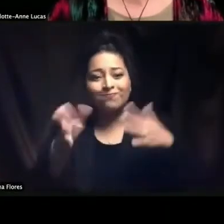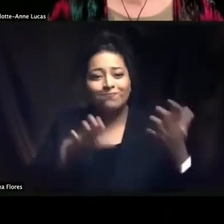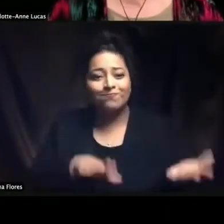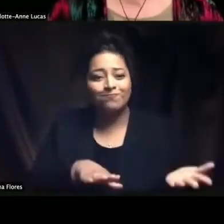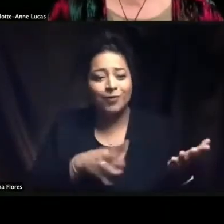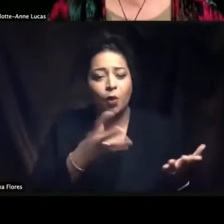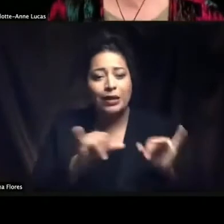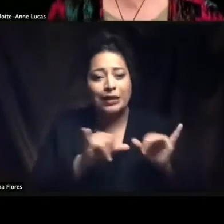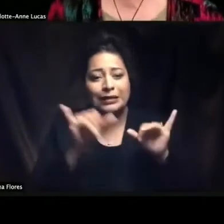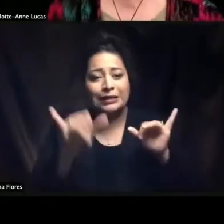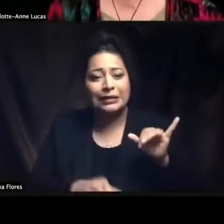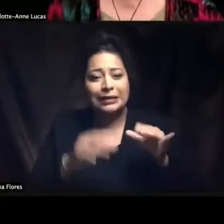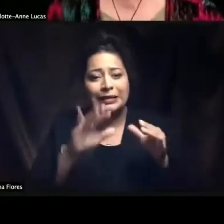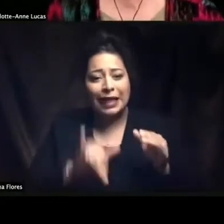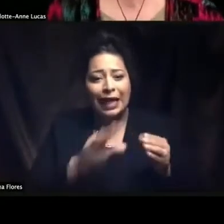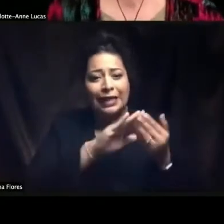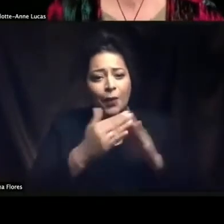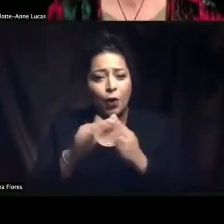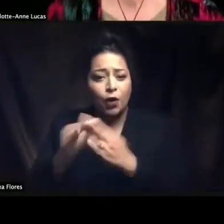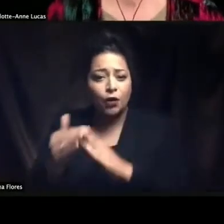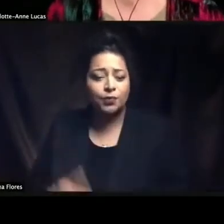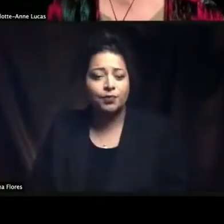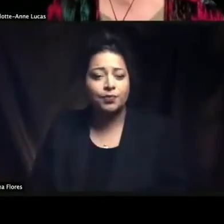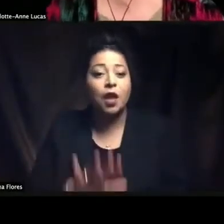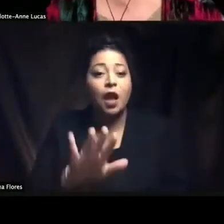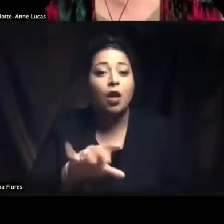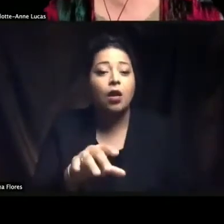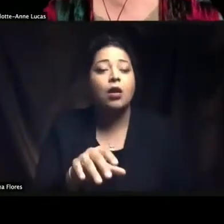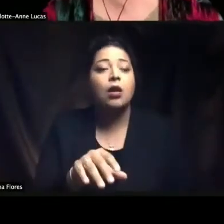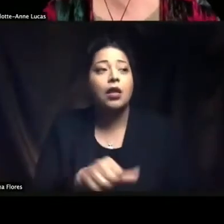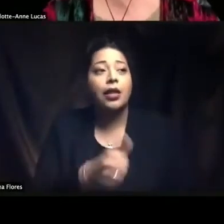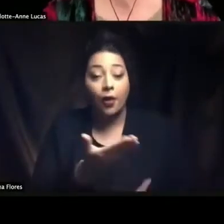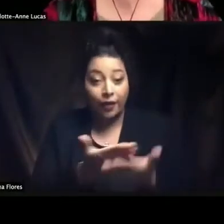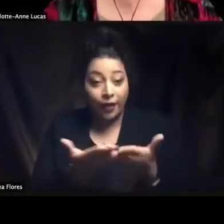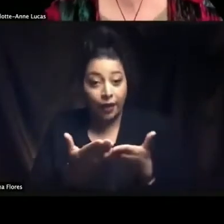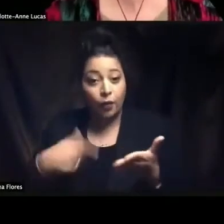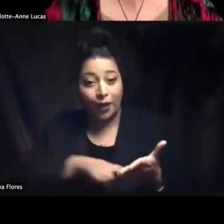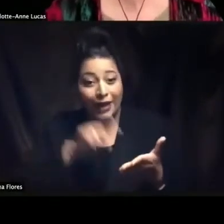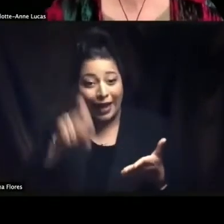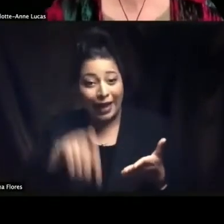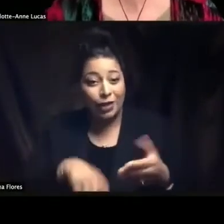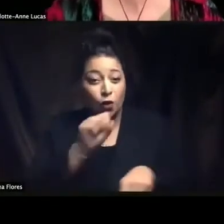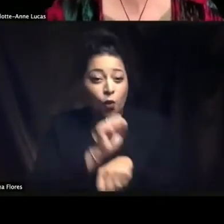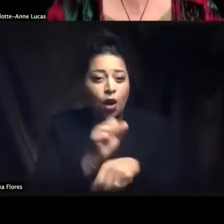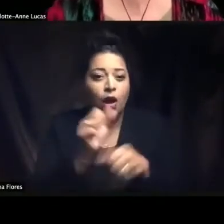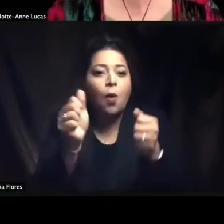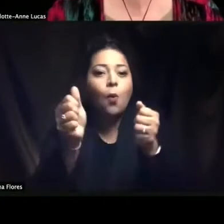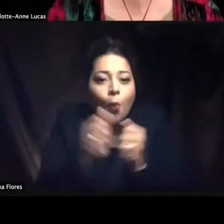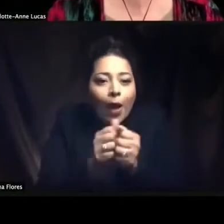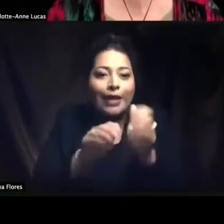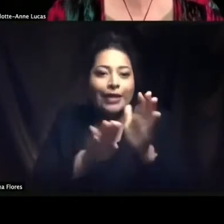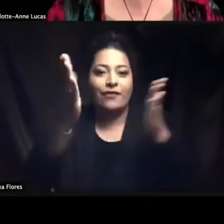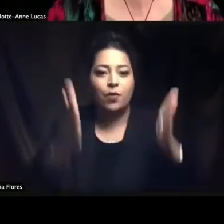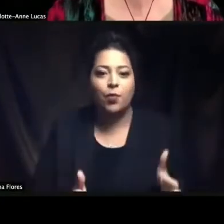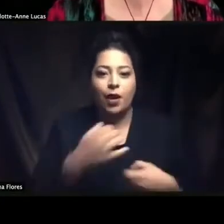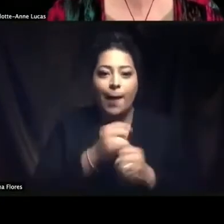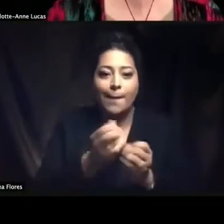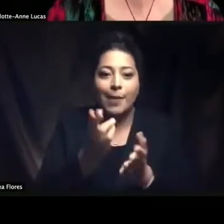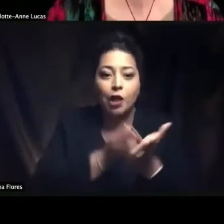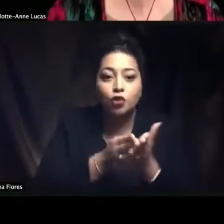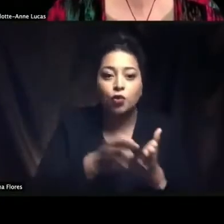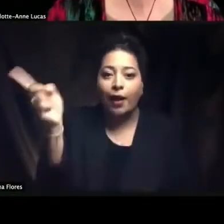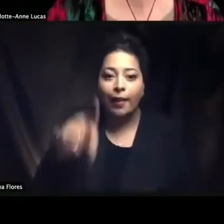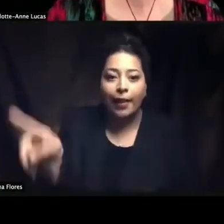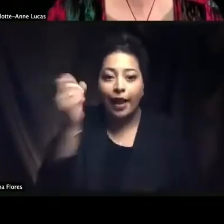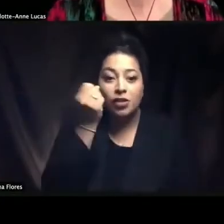continue to stay in the neighborhood. The other thing is we have to work with those developers and make sure that they understand that we